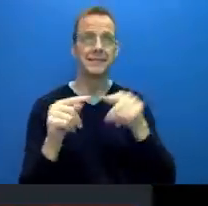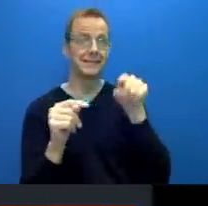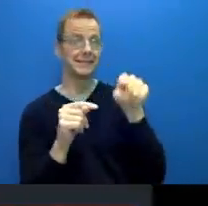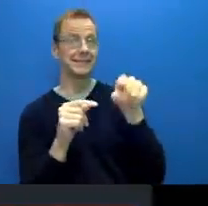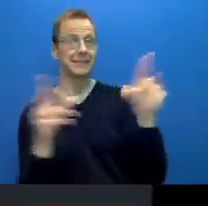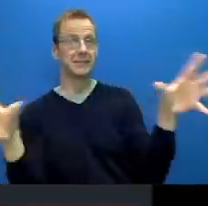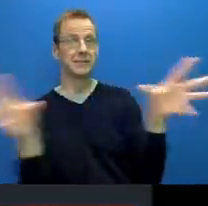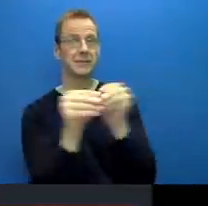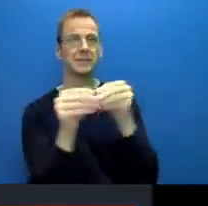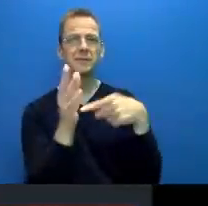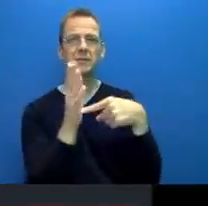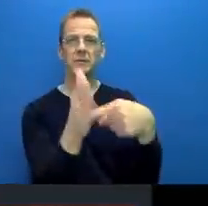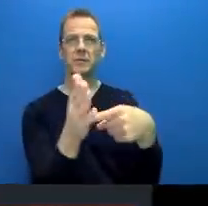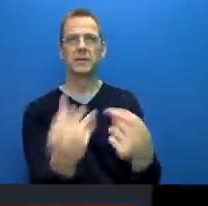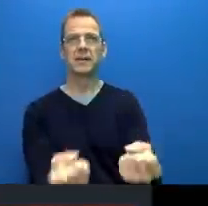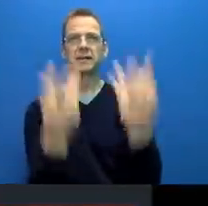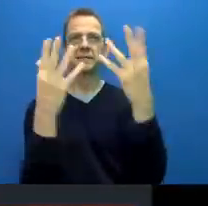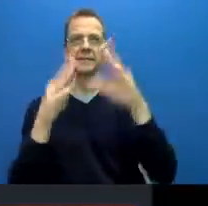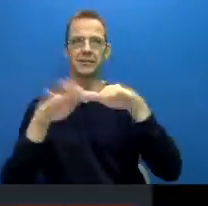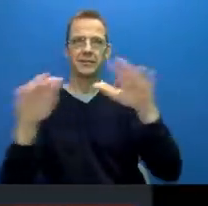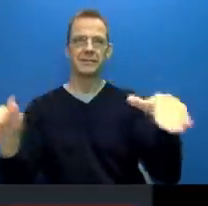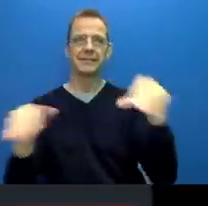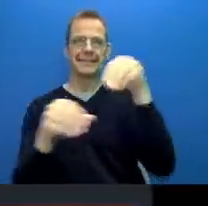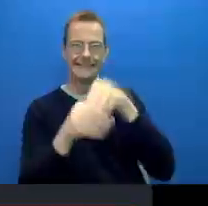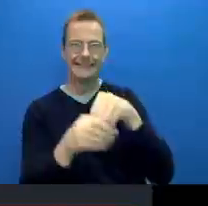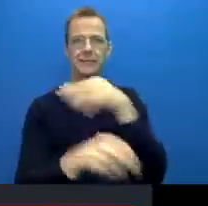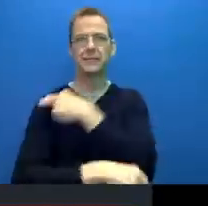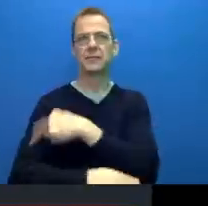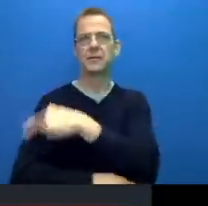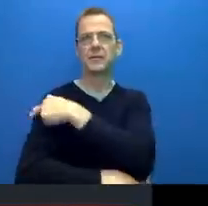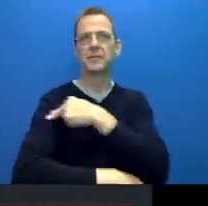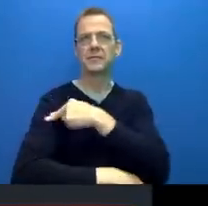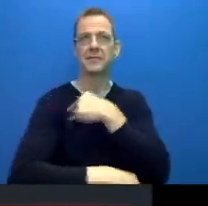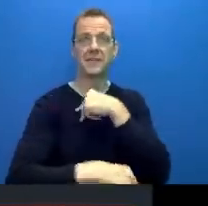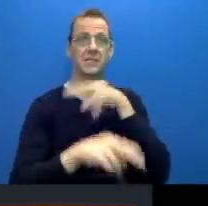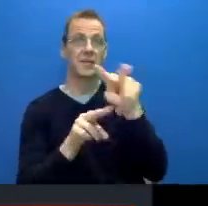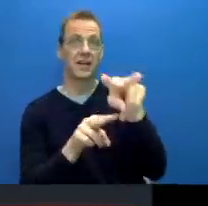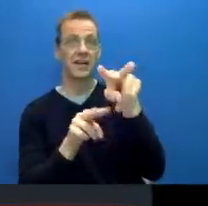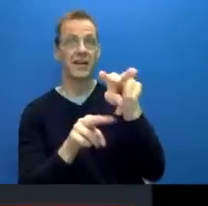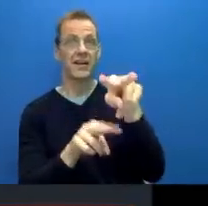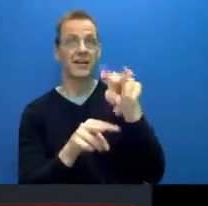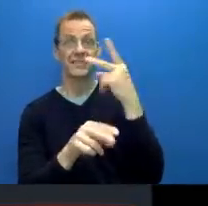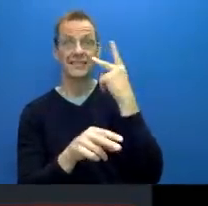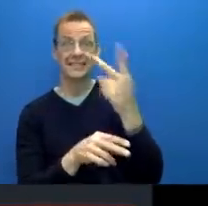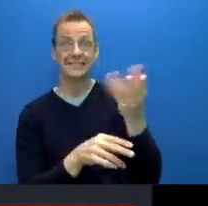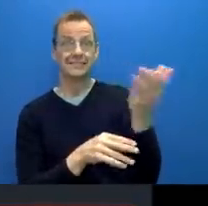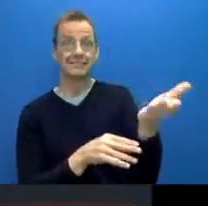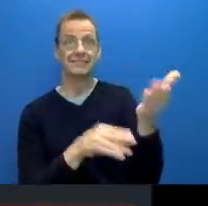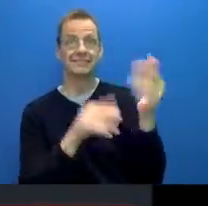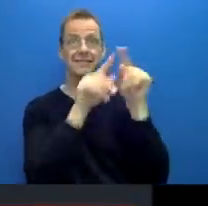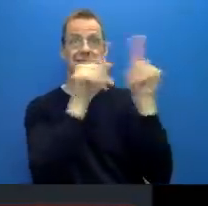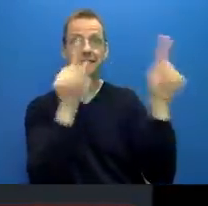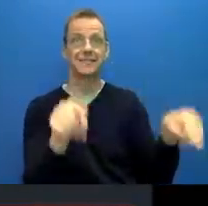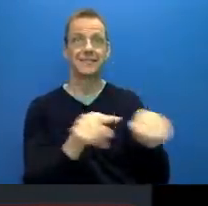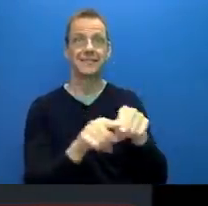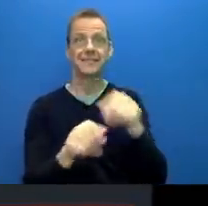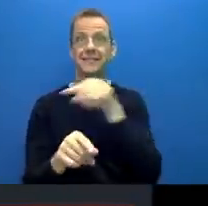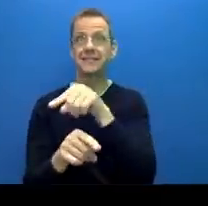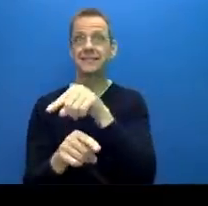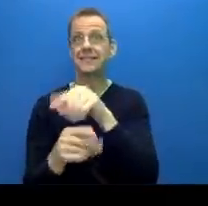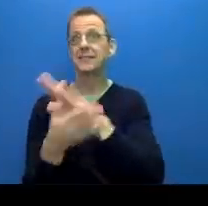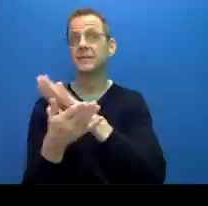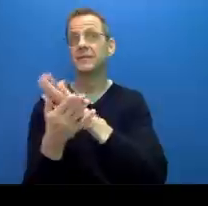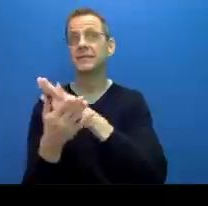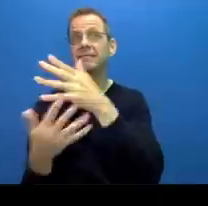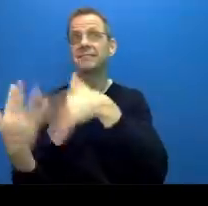we see the fourth wave and as schools are in session. So again, next slide, keep up to